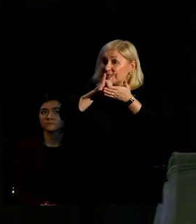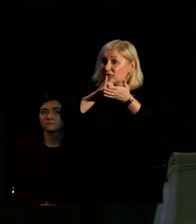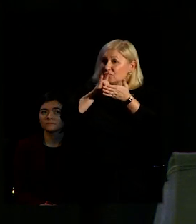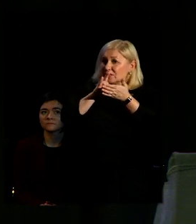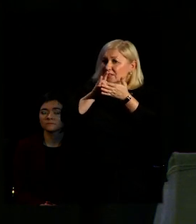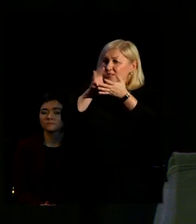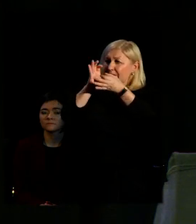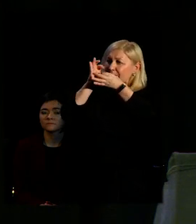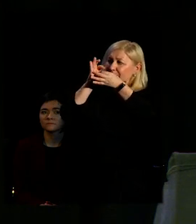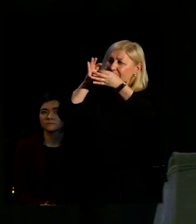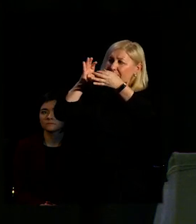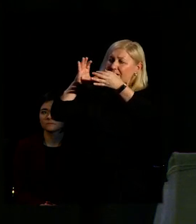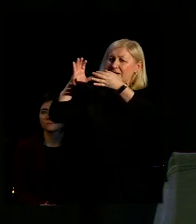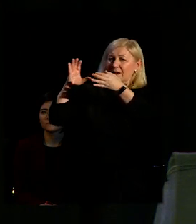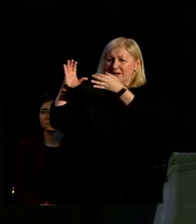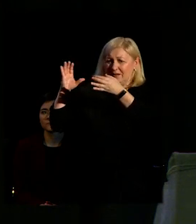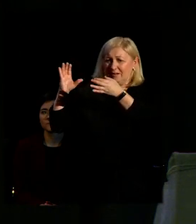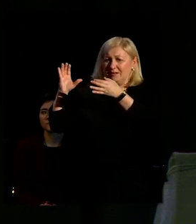away.